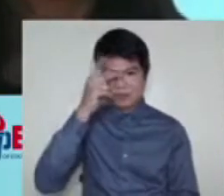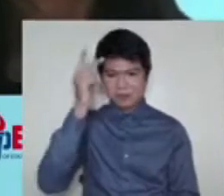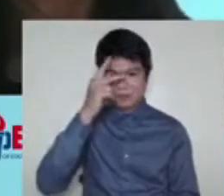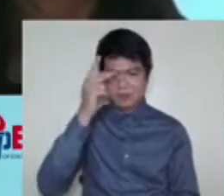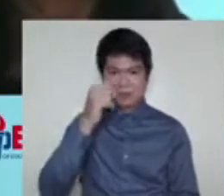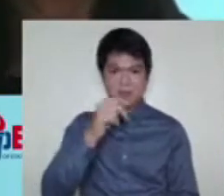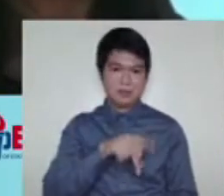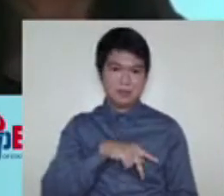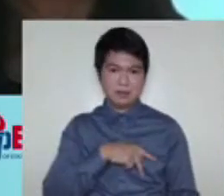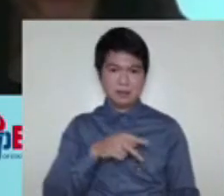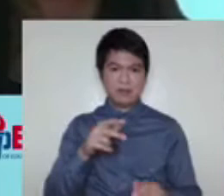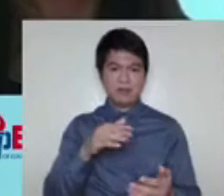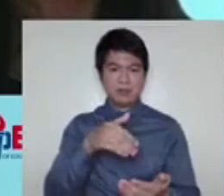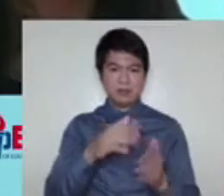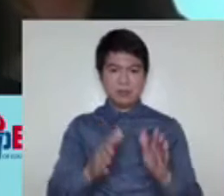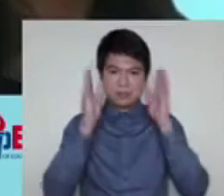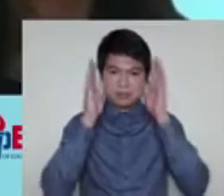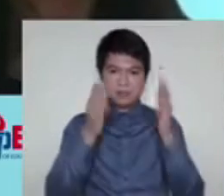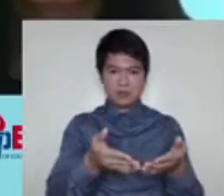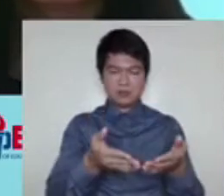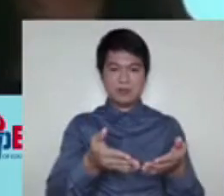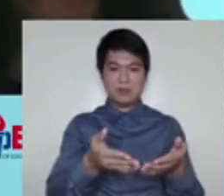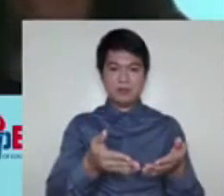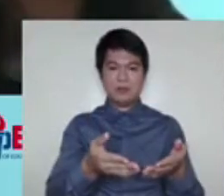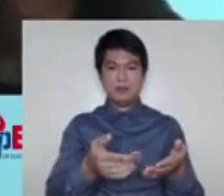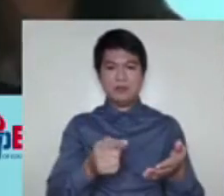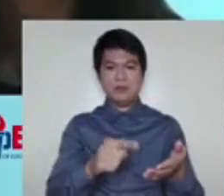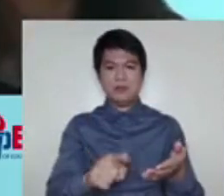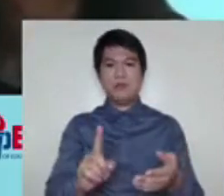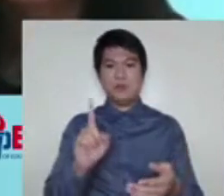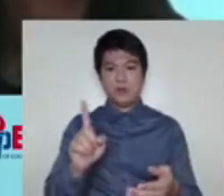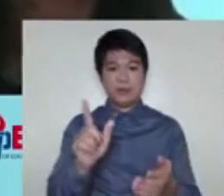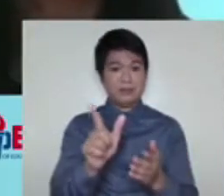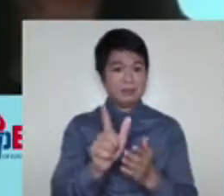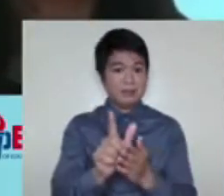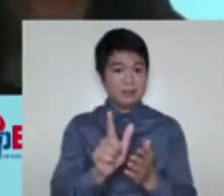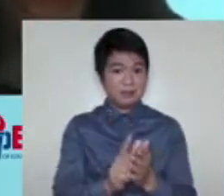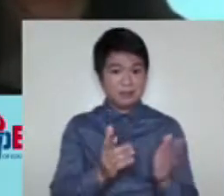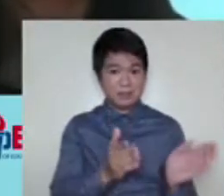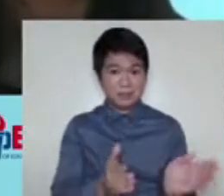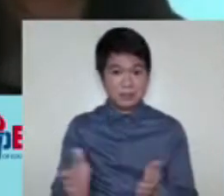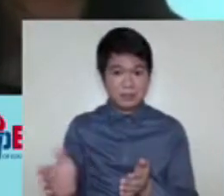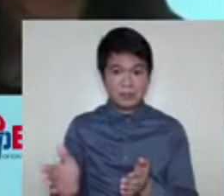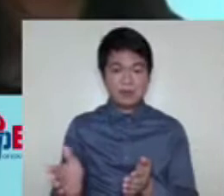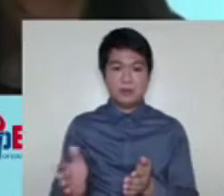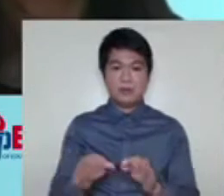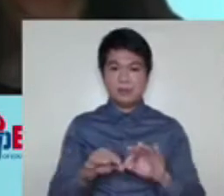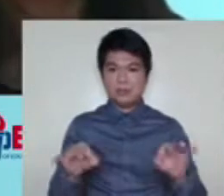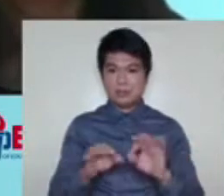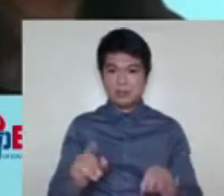being asked for this objective is one lesson plan or one lesson script for a TV or